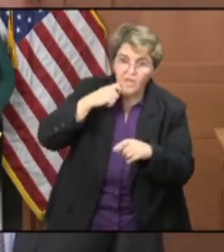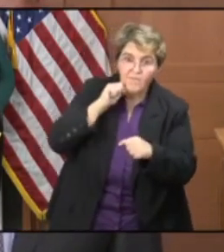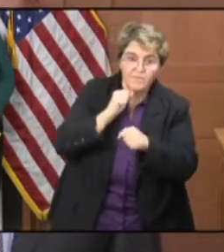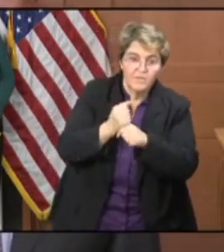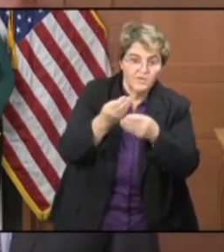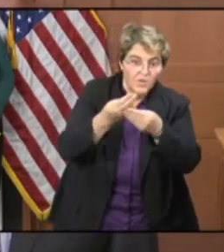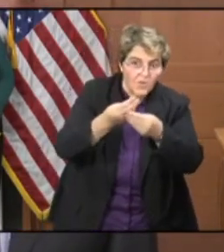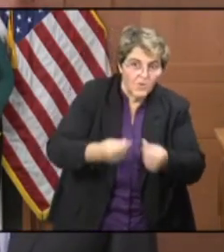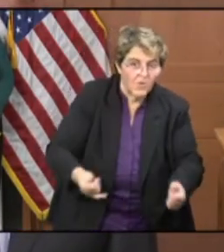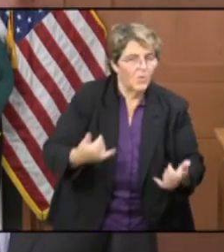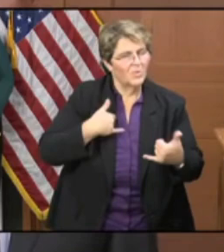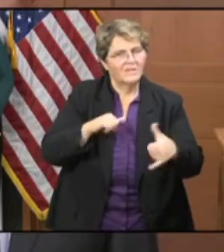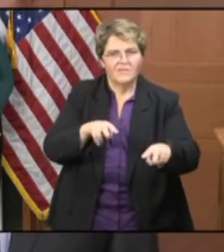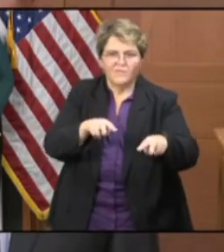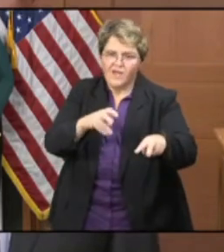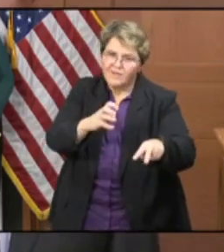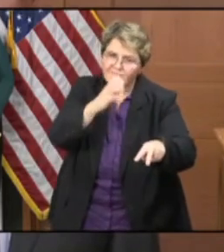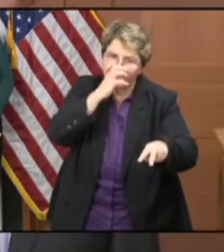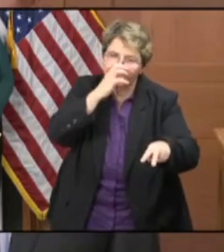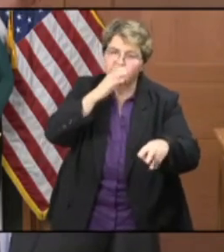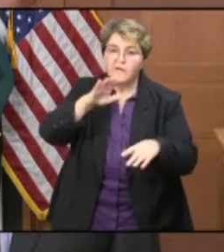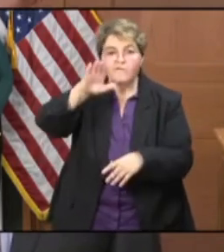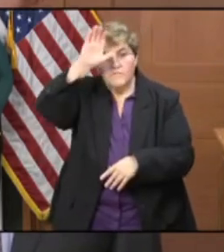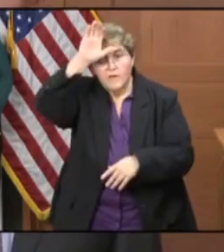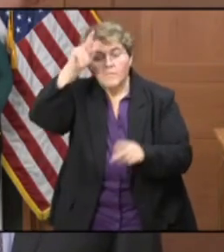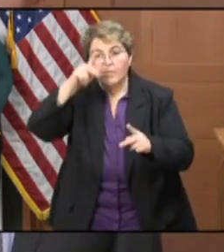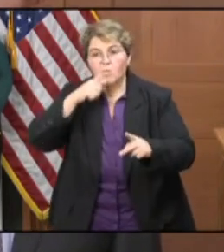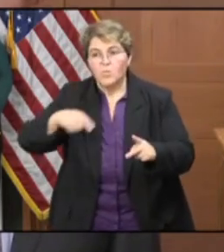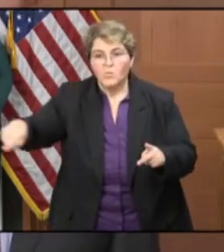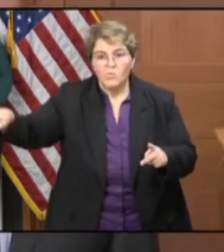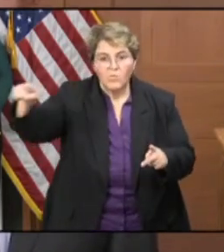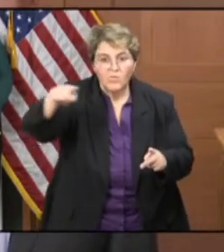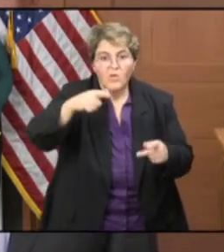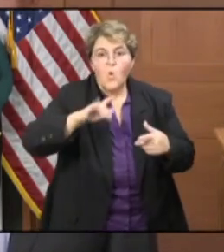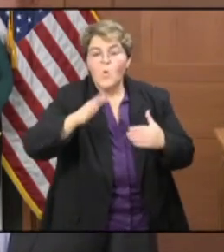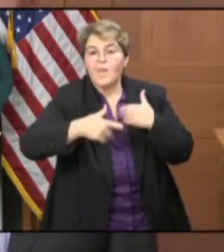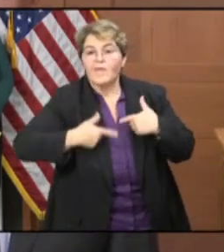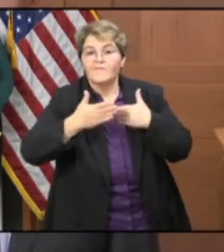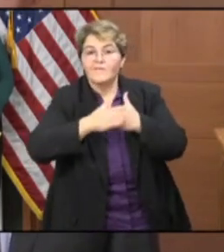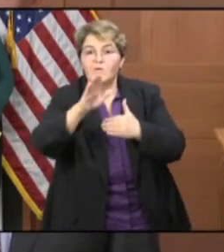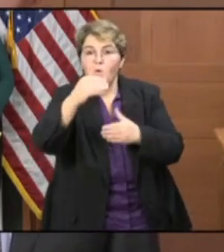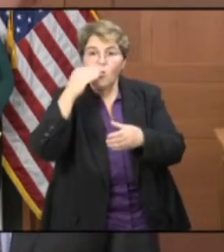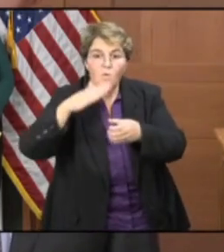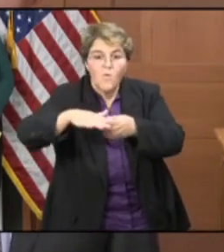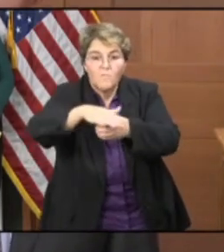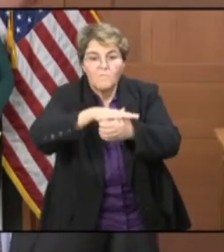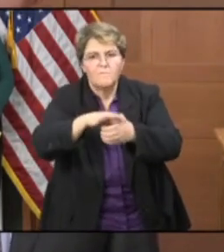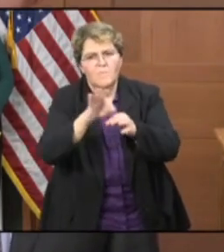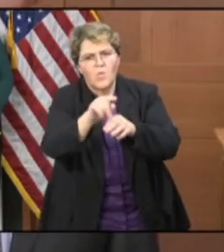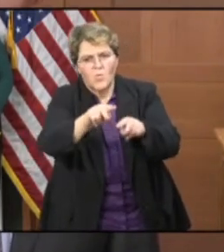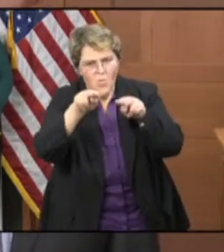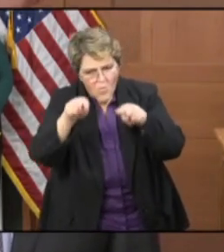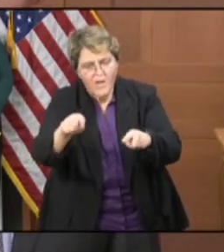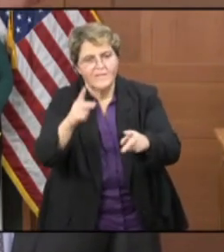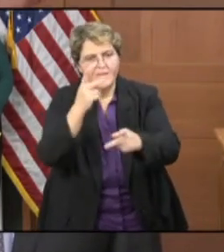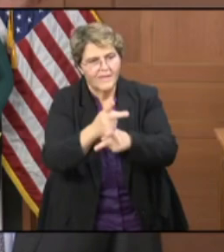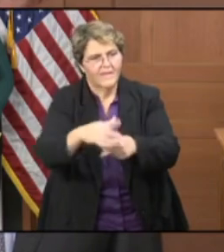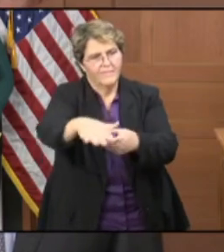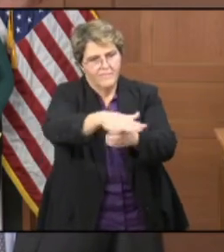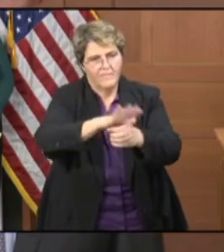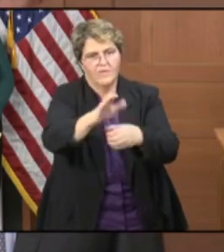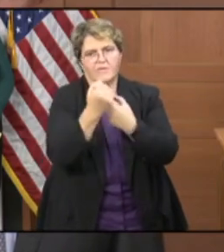neighbors, and the role that you can play in helping keeping people safe by avoiding any types of open